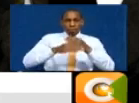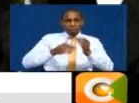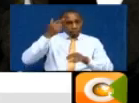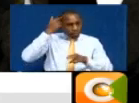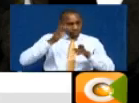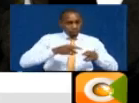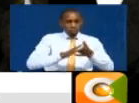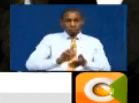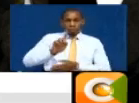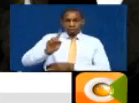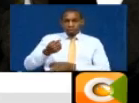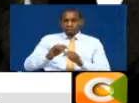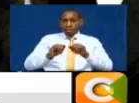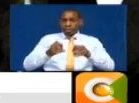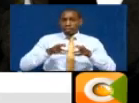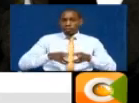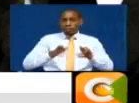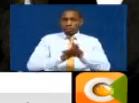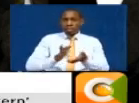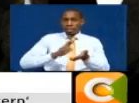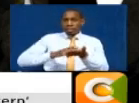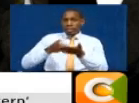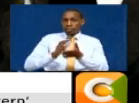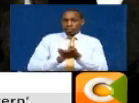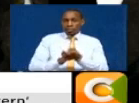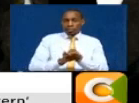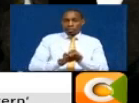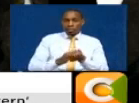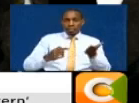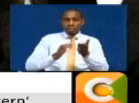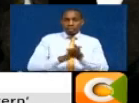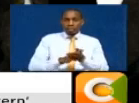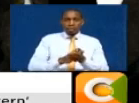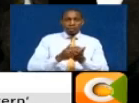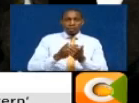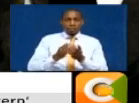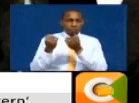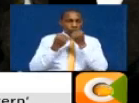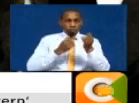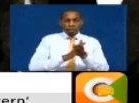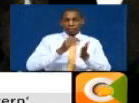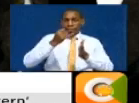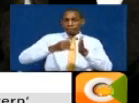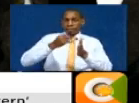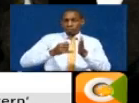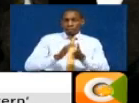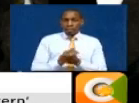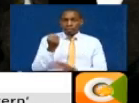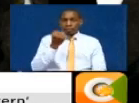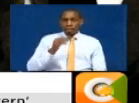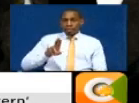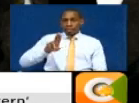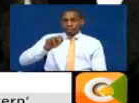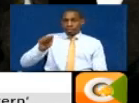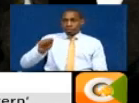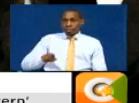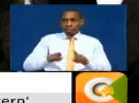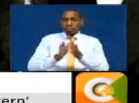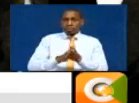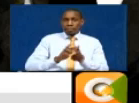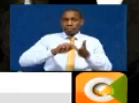1,000 kilometers of new bitumen roads, and resources to revive and modernize sugar factories such as Mumias and Nzoia. Such projects are,